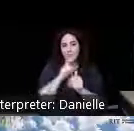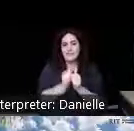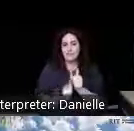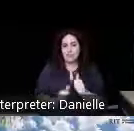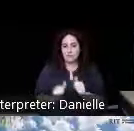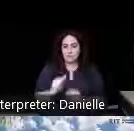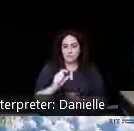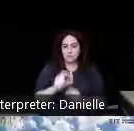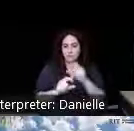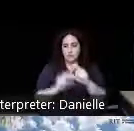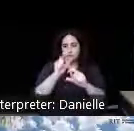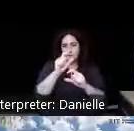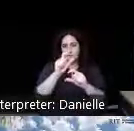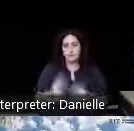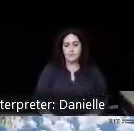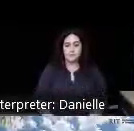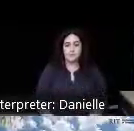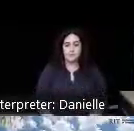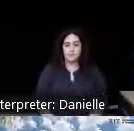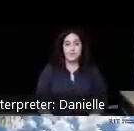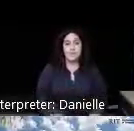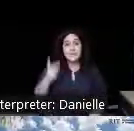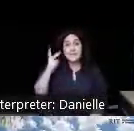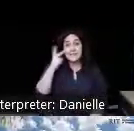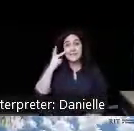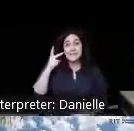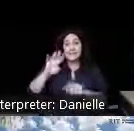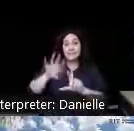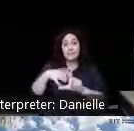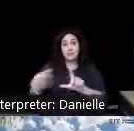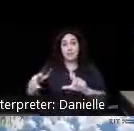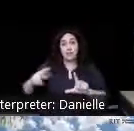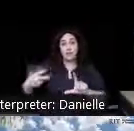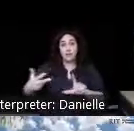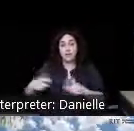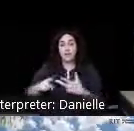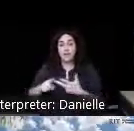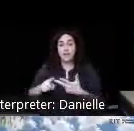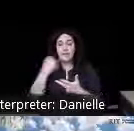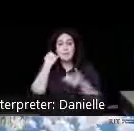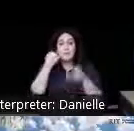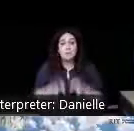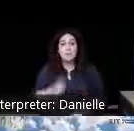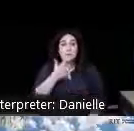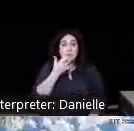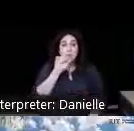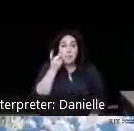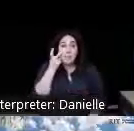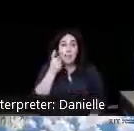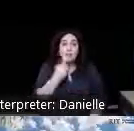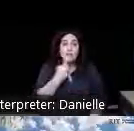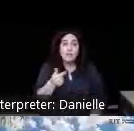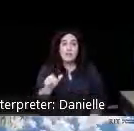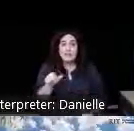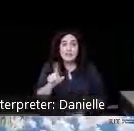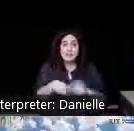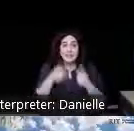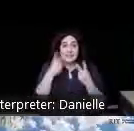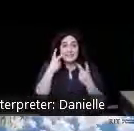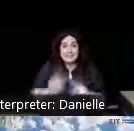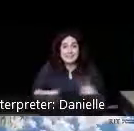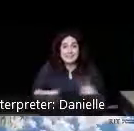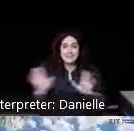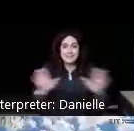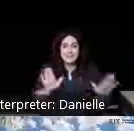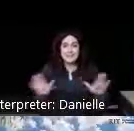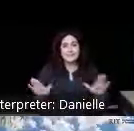end is using red and green, and if someone has red-green color blindness, it's going to be difficult for them to distinguish between those